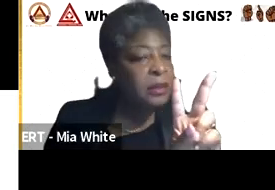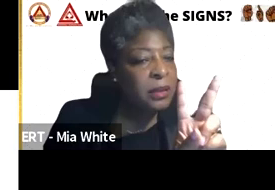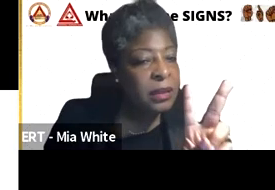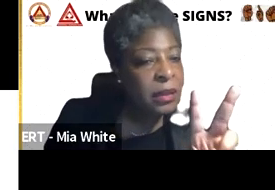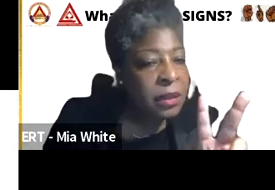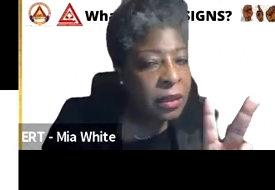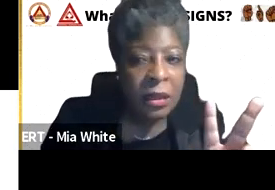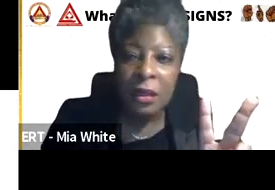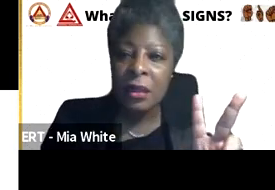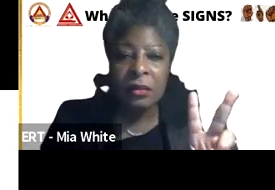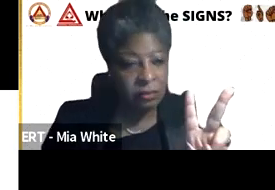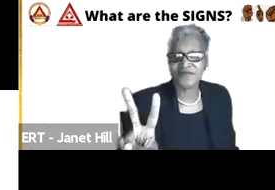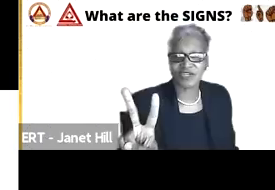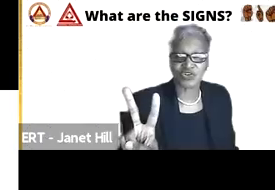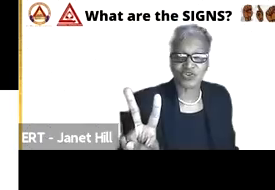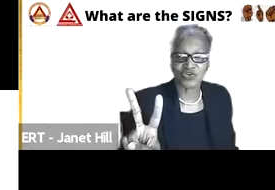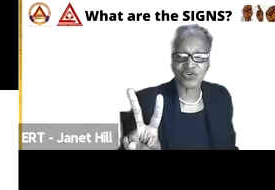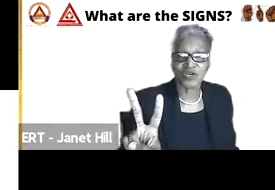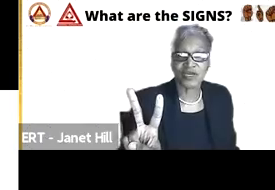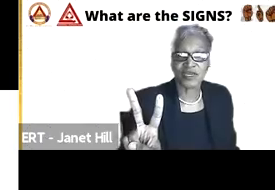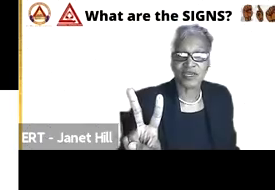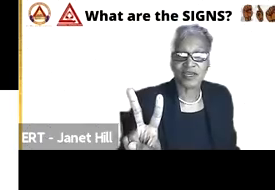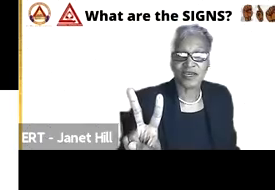extends upward. V is in Victor.